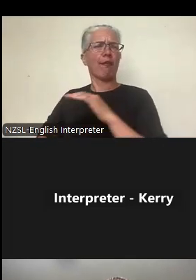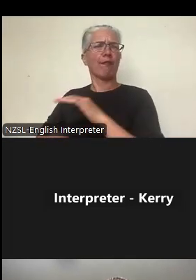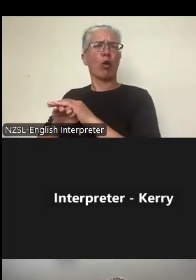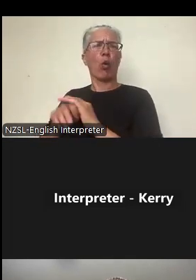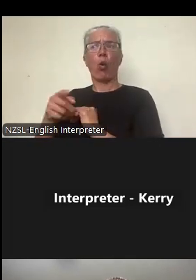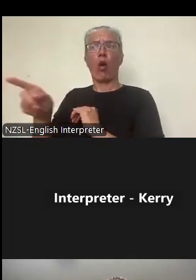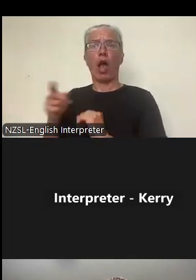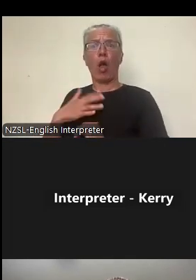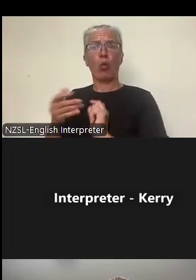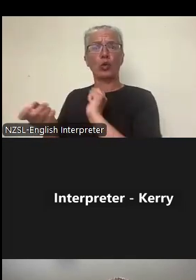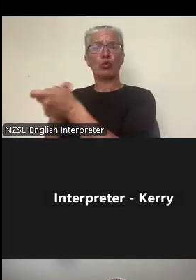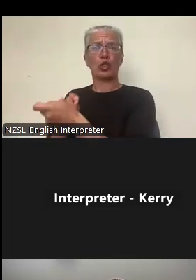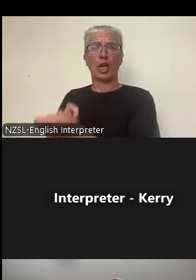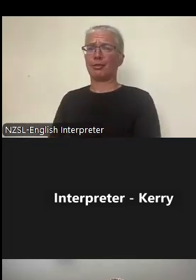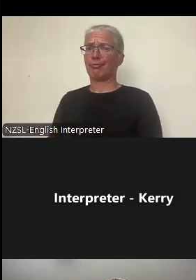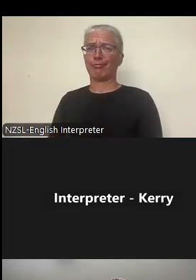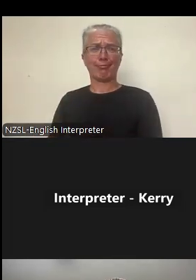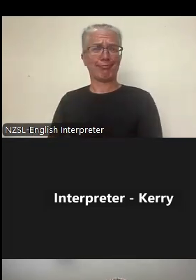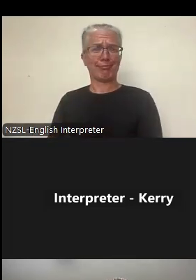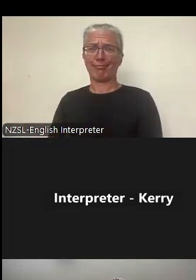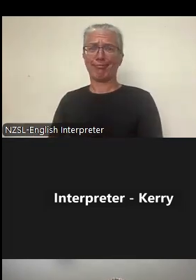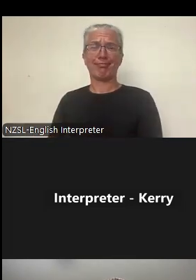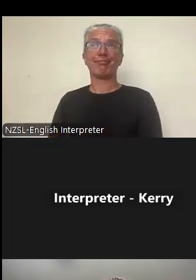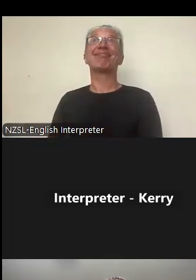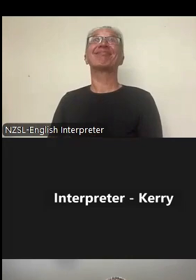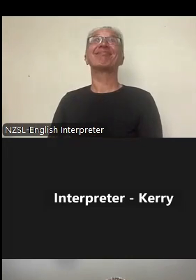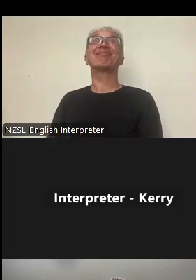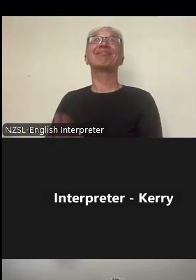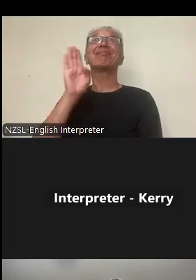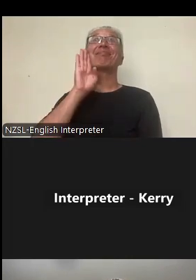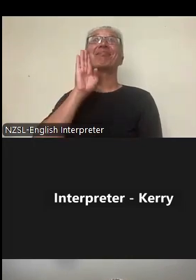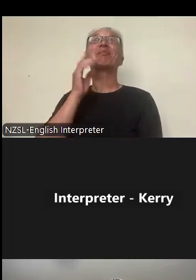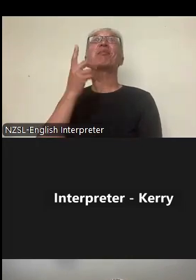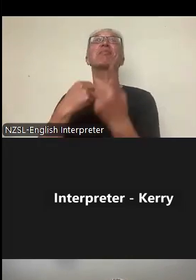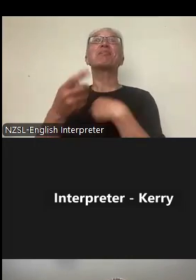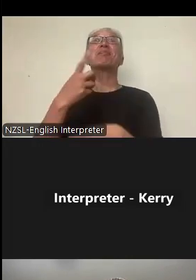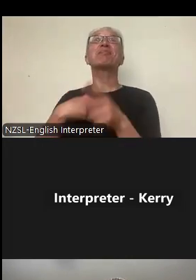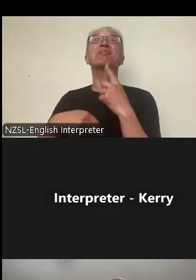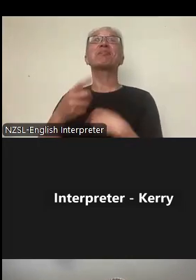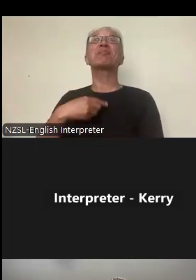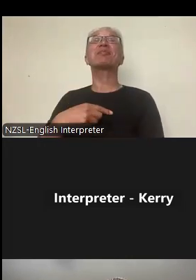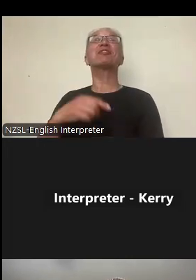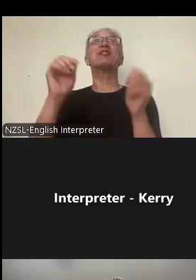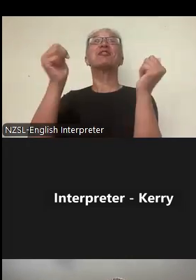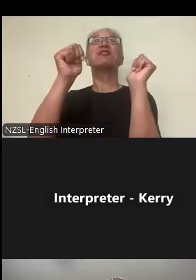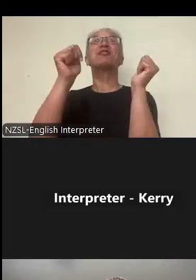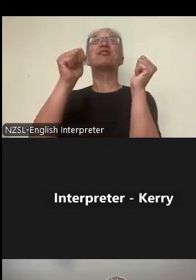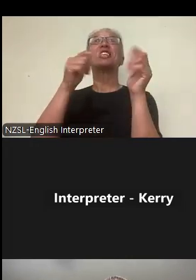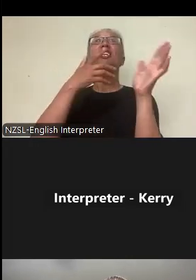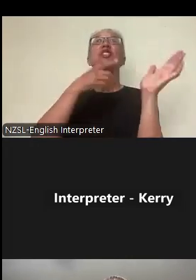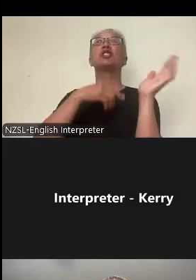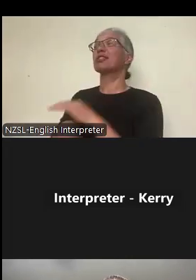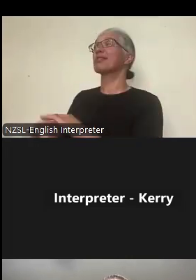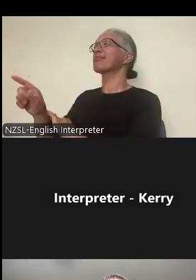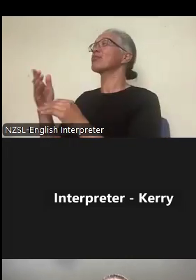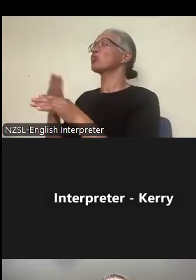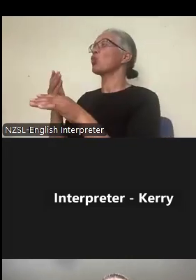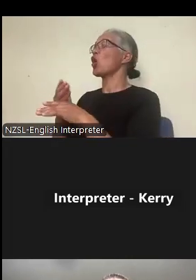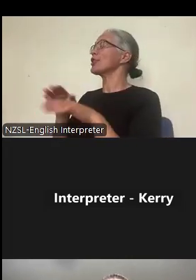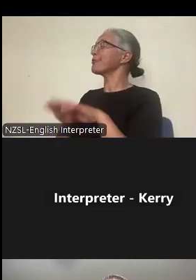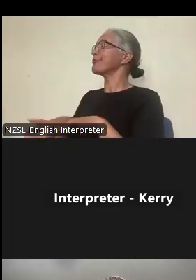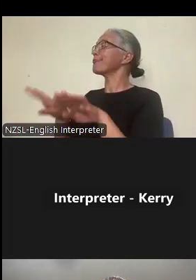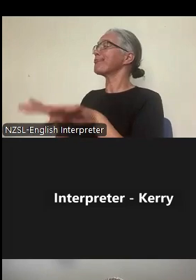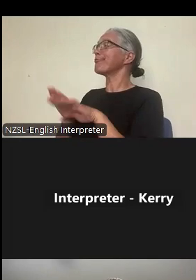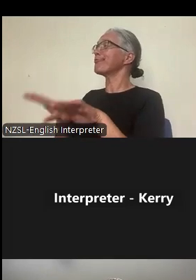don't want to change. They'll listen, but when I go back into my classroom, I'll likely carry on with how I've always done